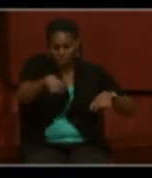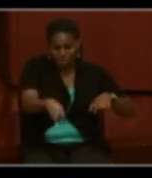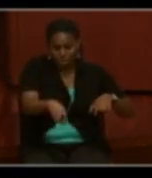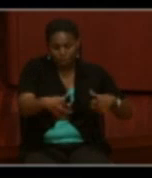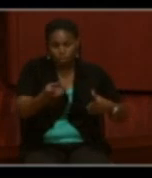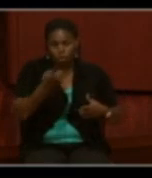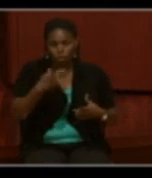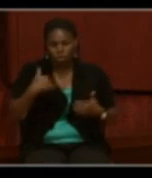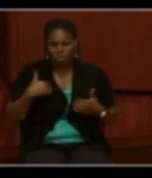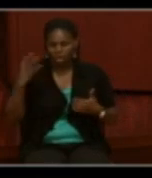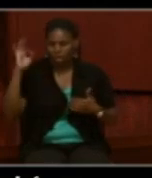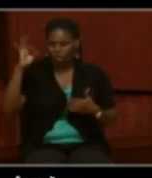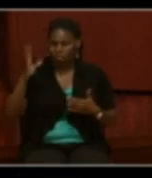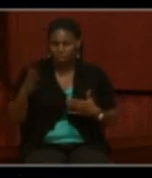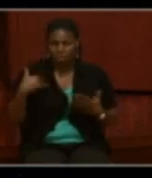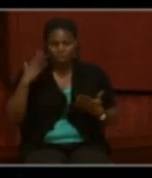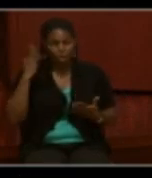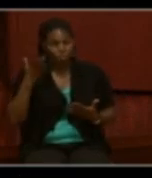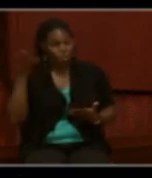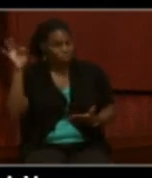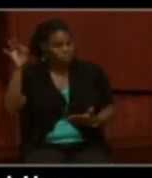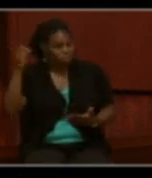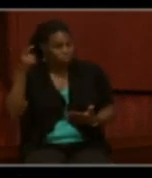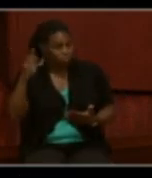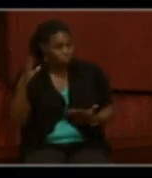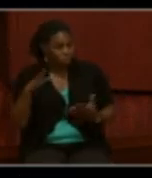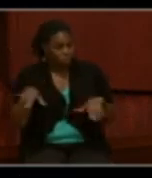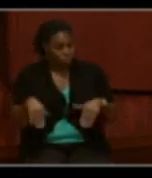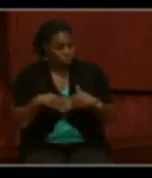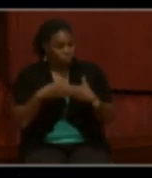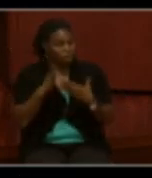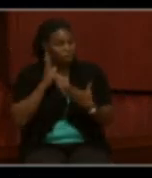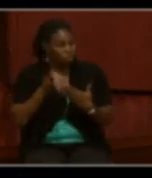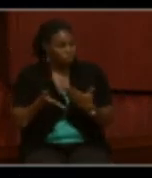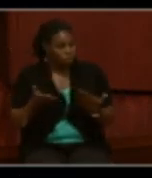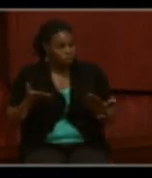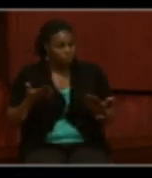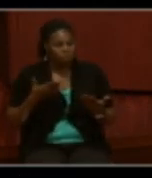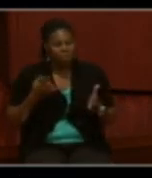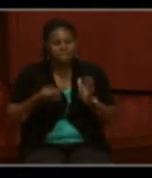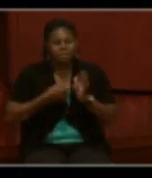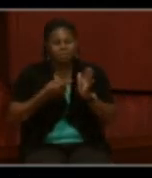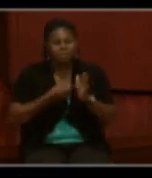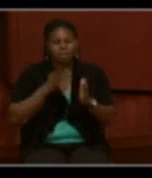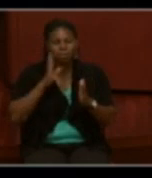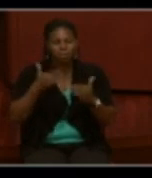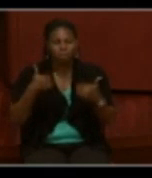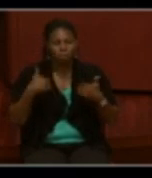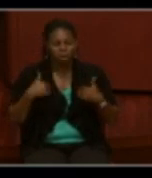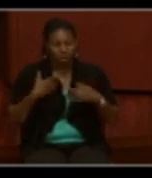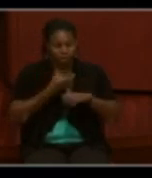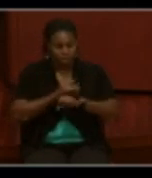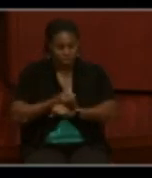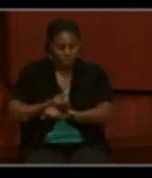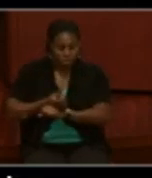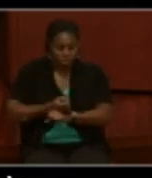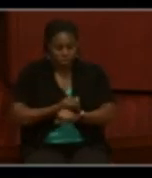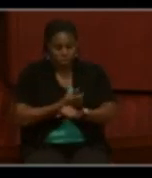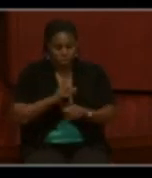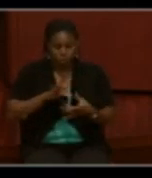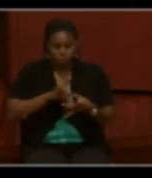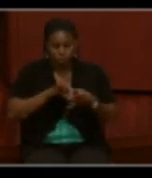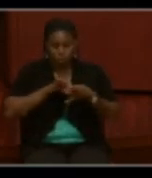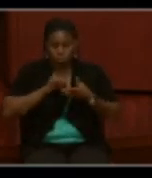would officiate the wedding. Sometimes the wedding would have the sanction of the slave owners, other times not